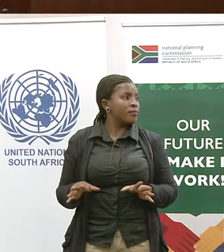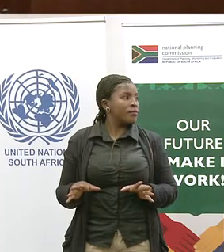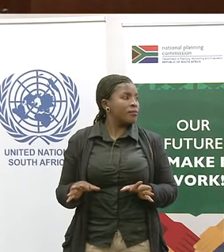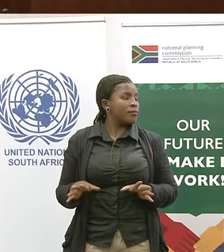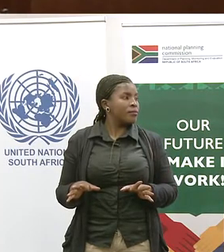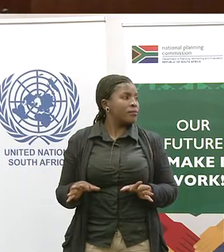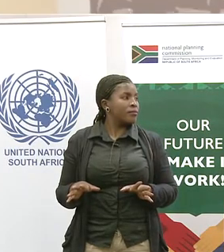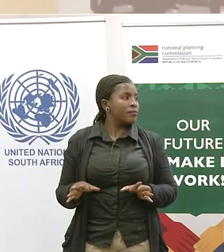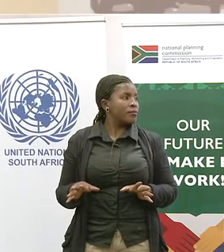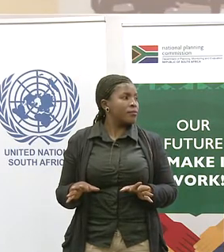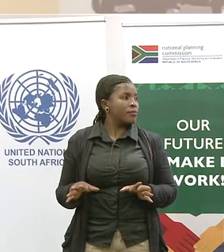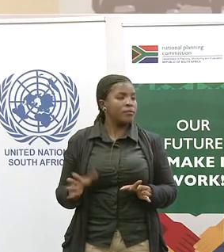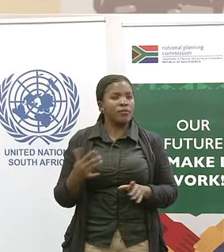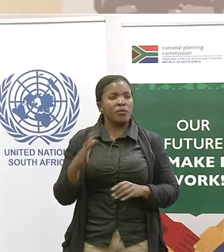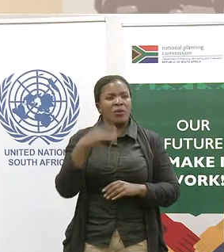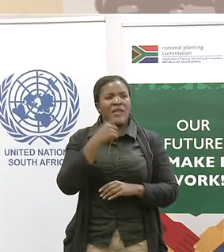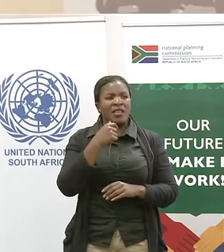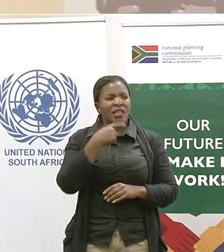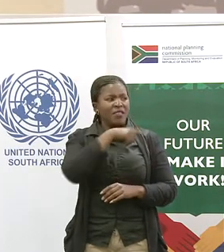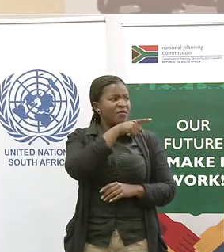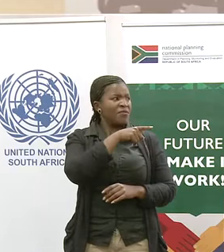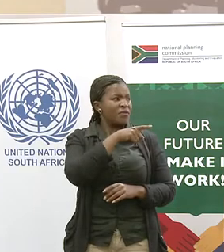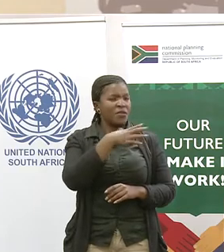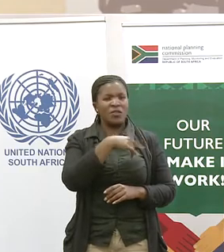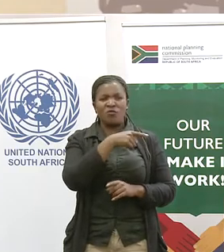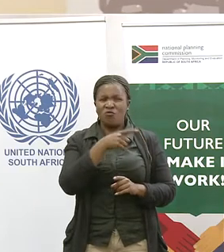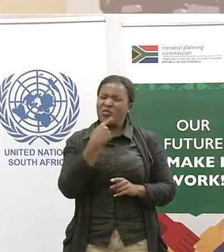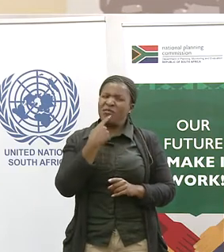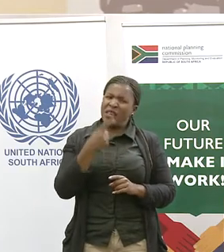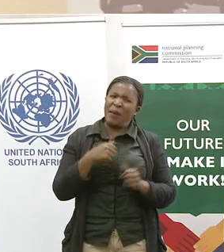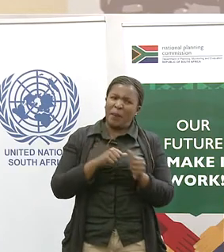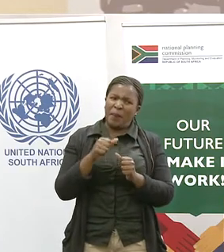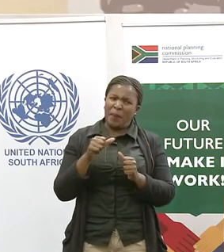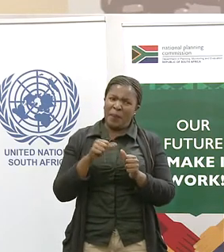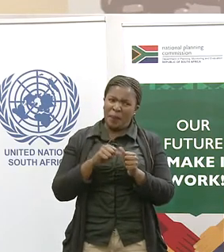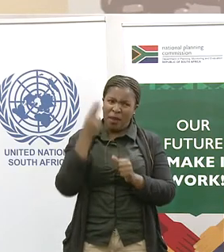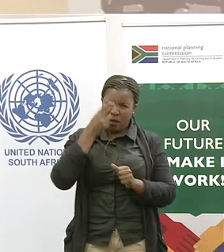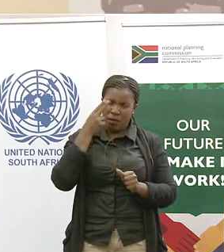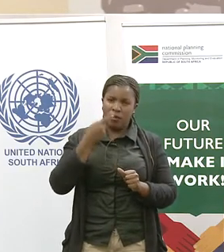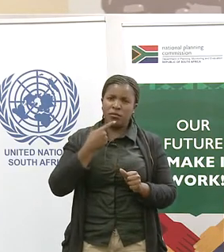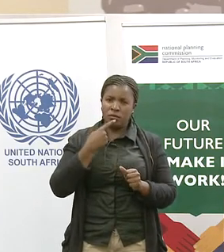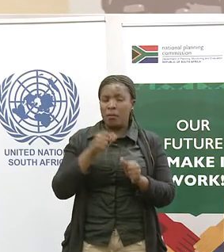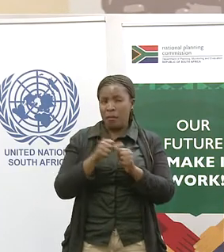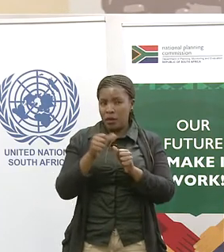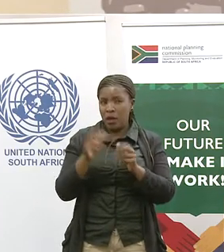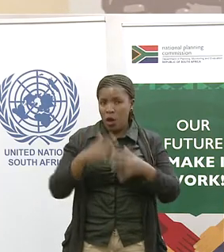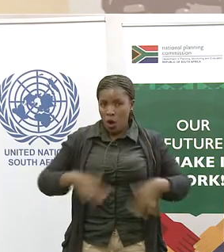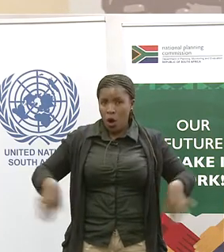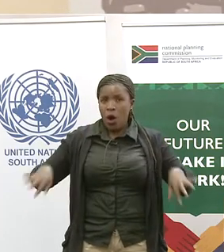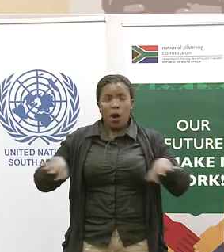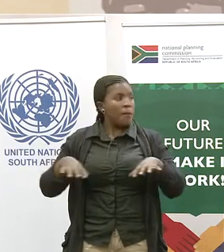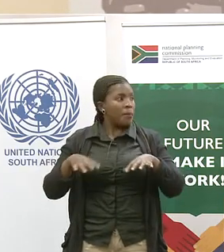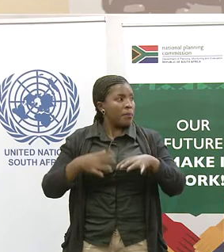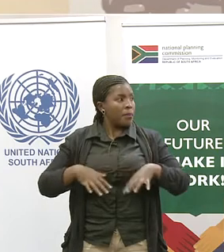There's a suggestion that we take a second round of hands, so that we give responses to all of them at the